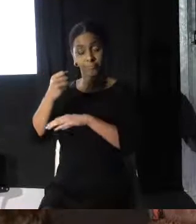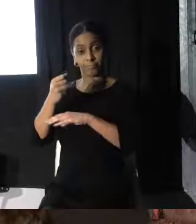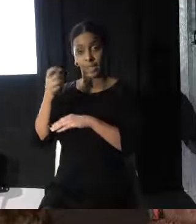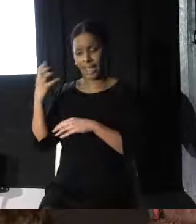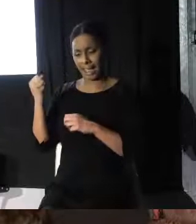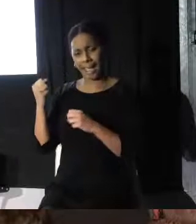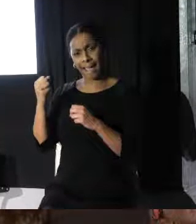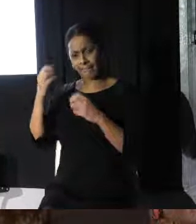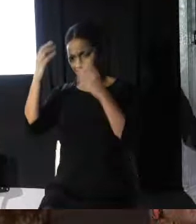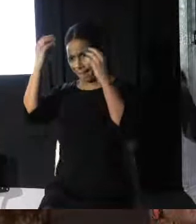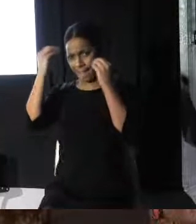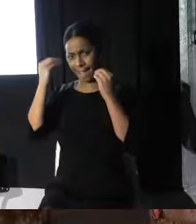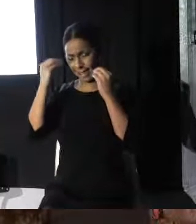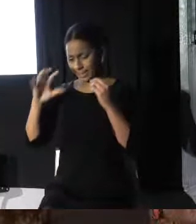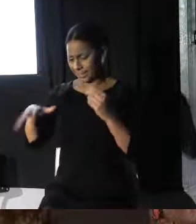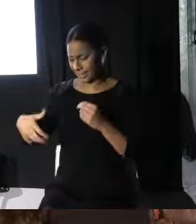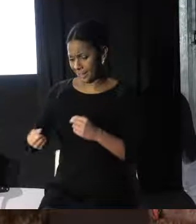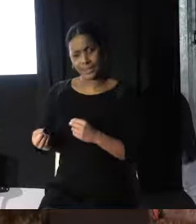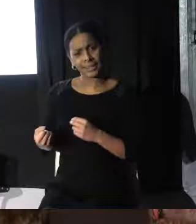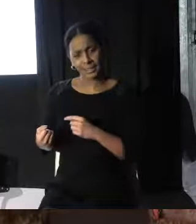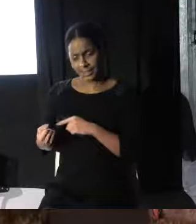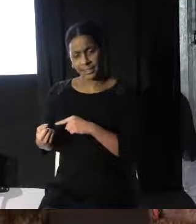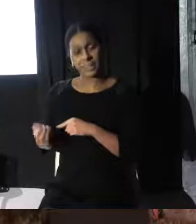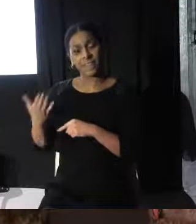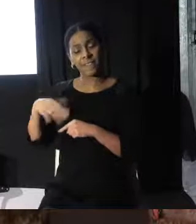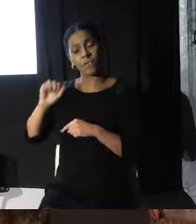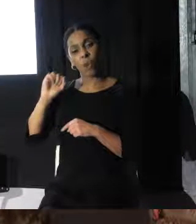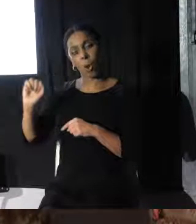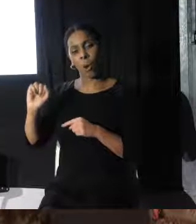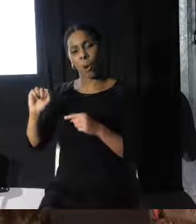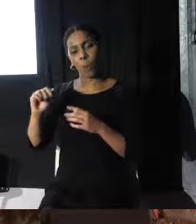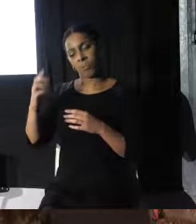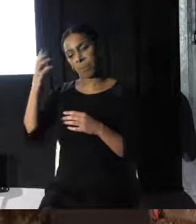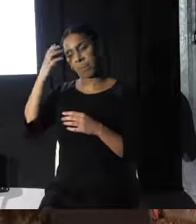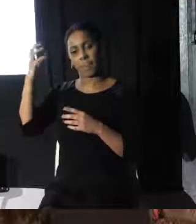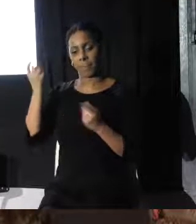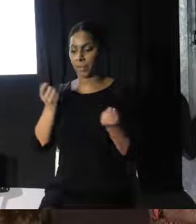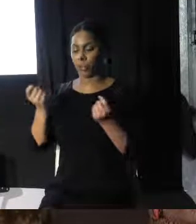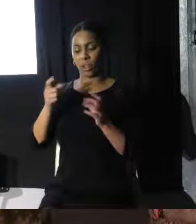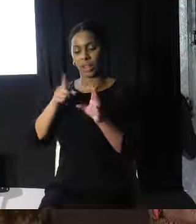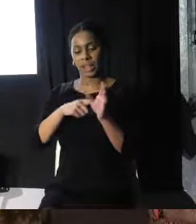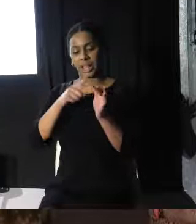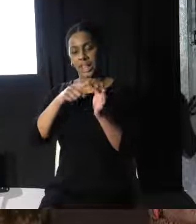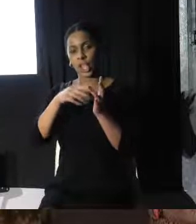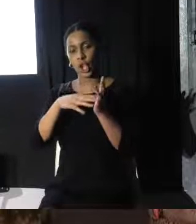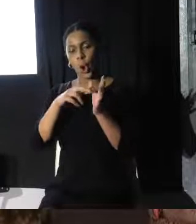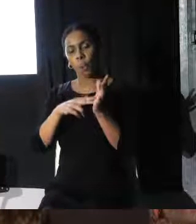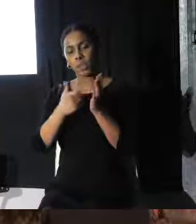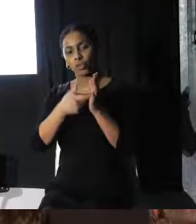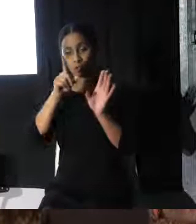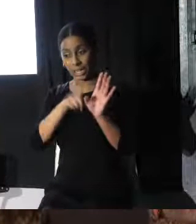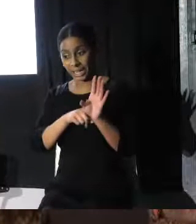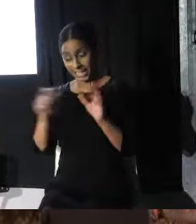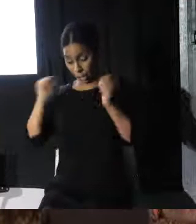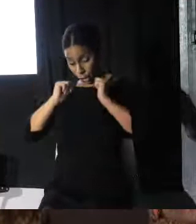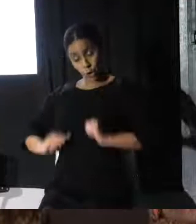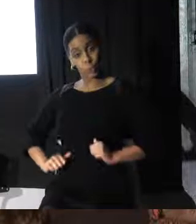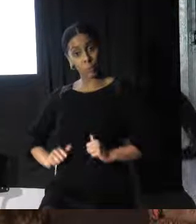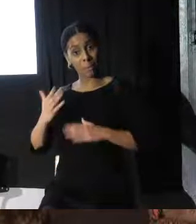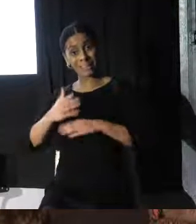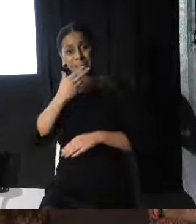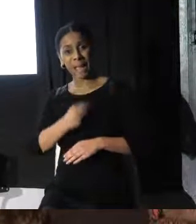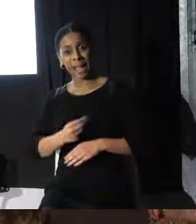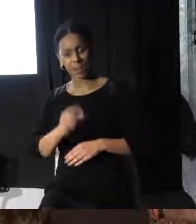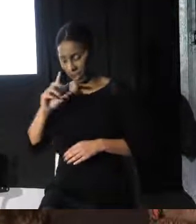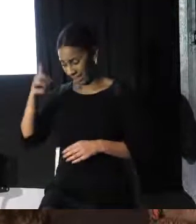slouch hat of the imperial yeomanry. He's in the suit of the businessman, but he might as well be holding a